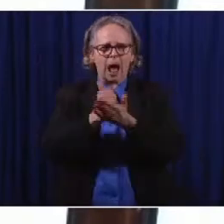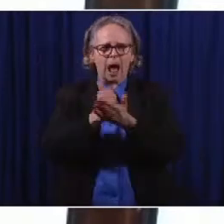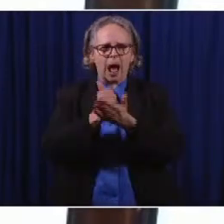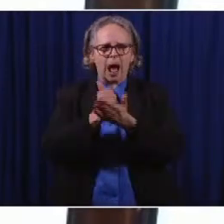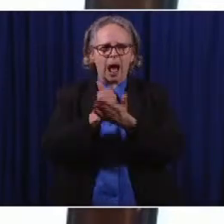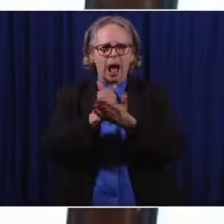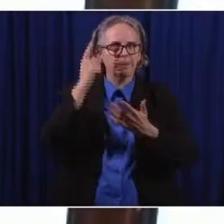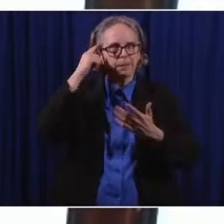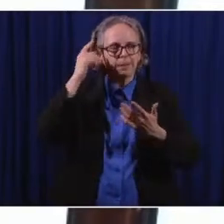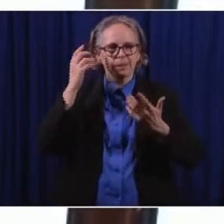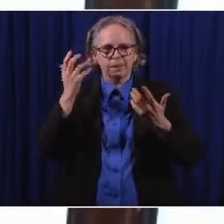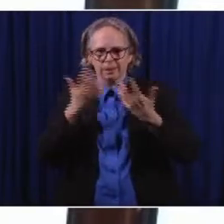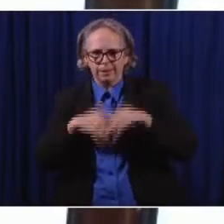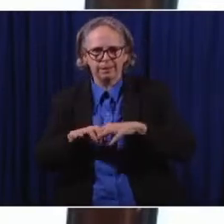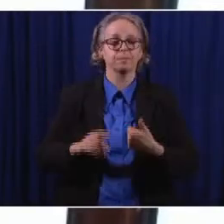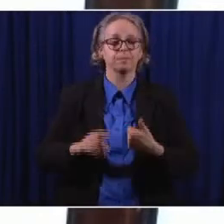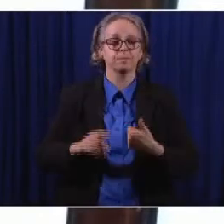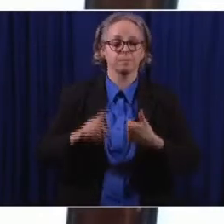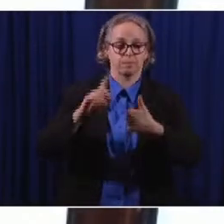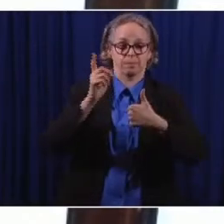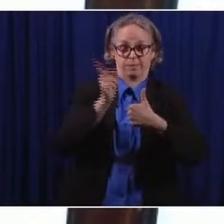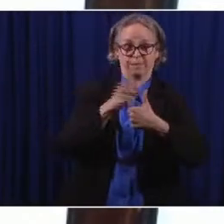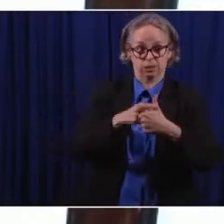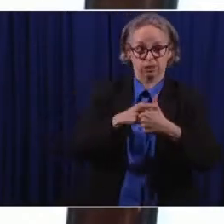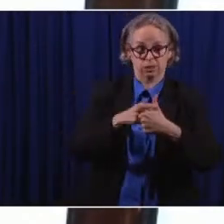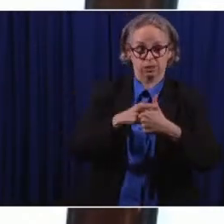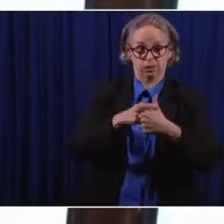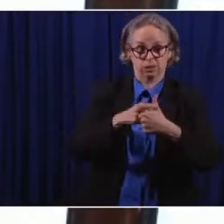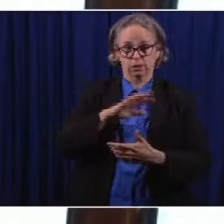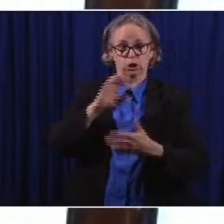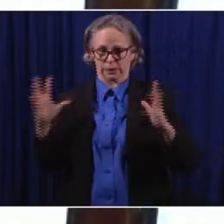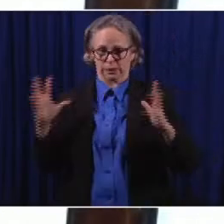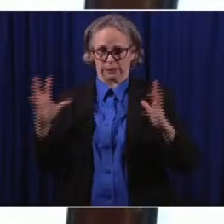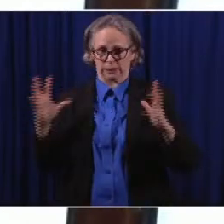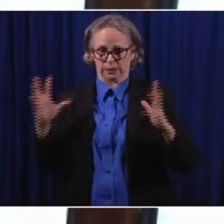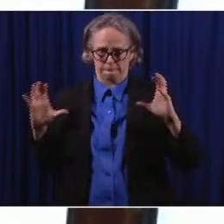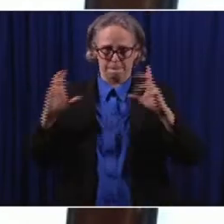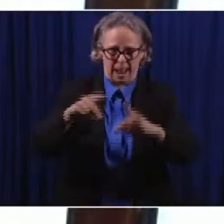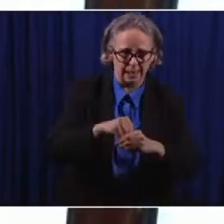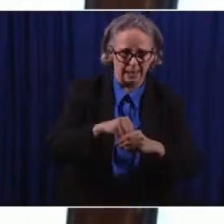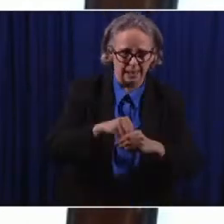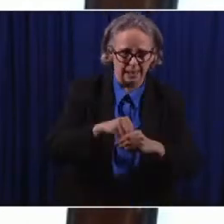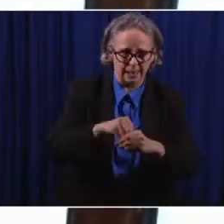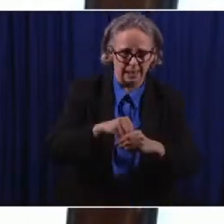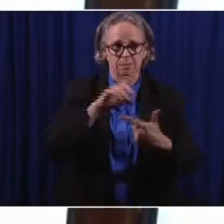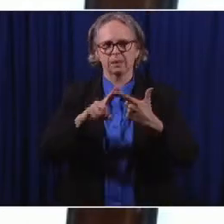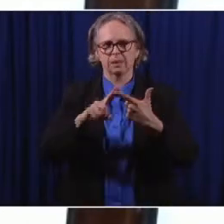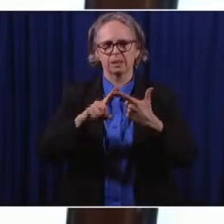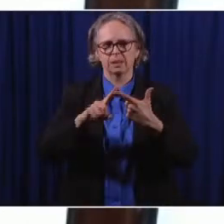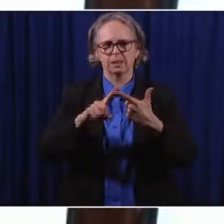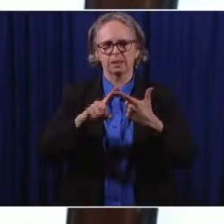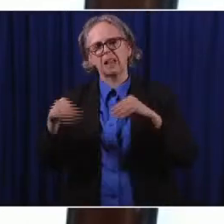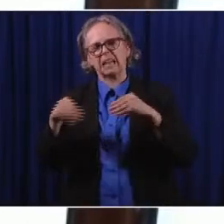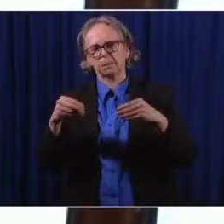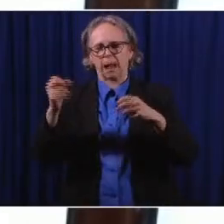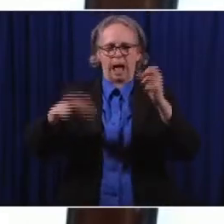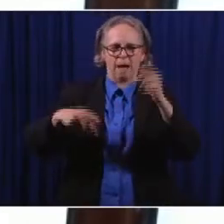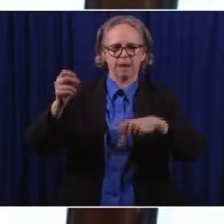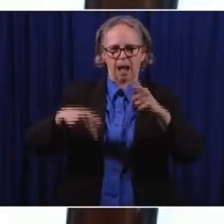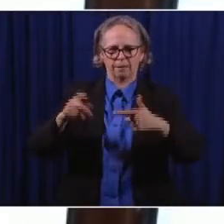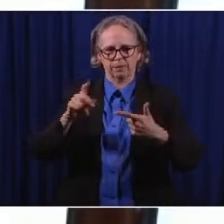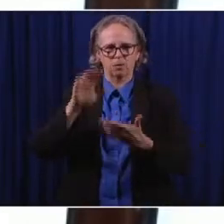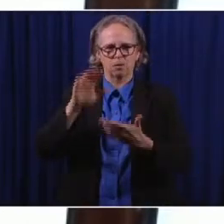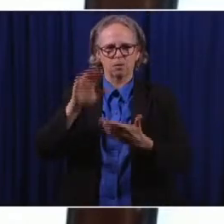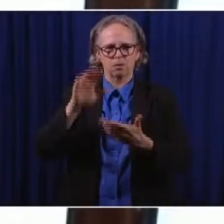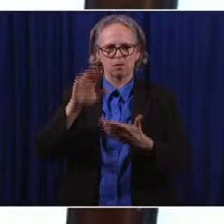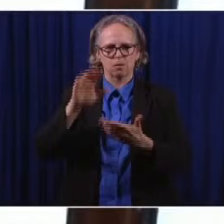did do it all students back, a flexible hybrid that reduced kids to 50% capacity, and a full